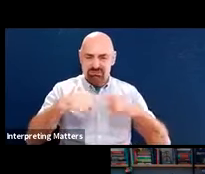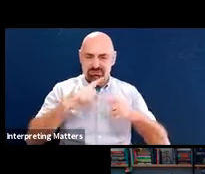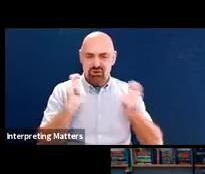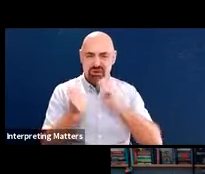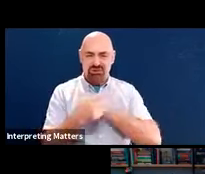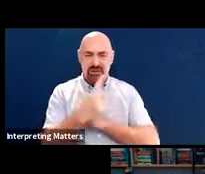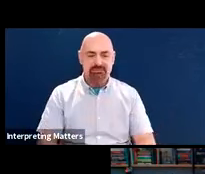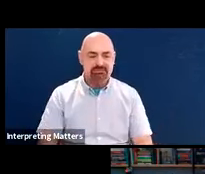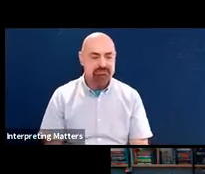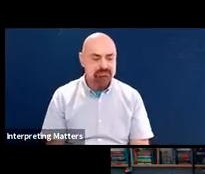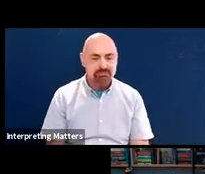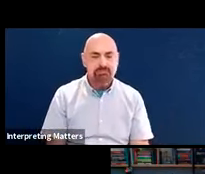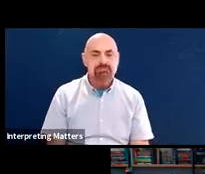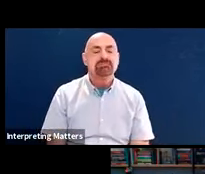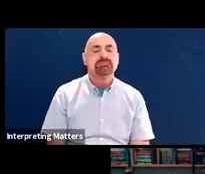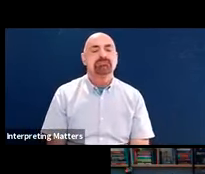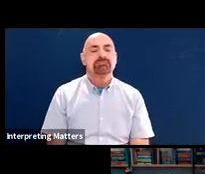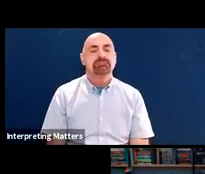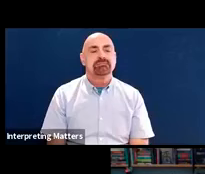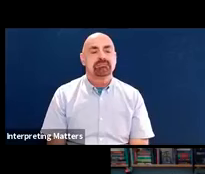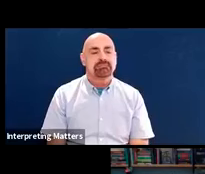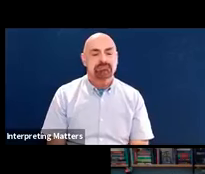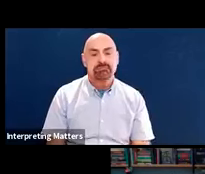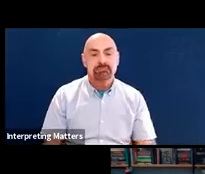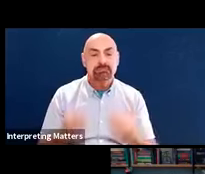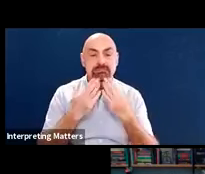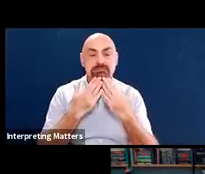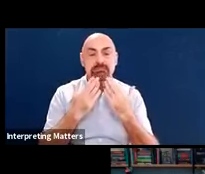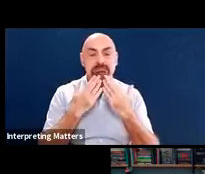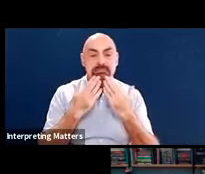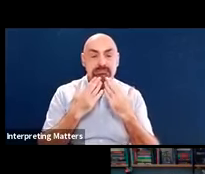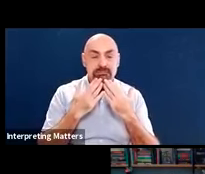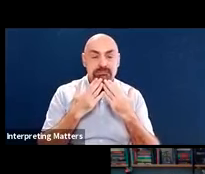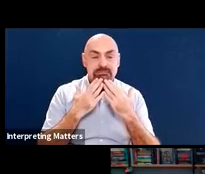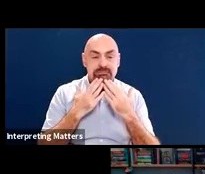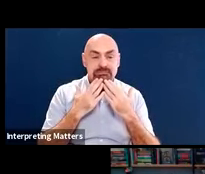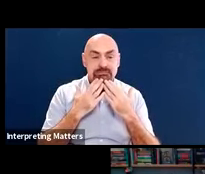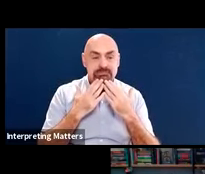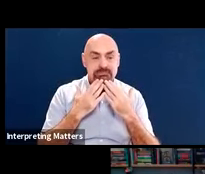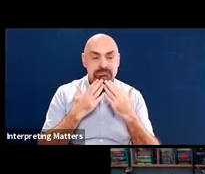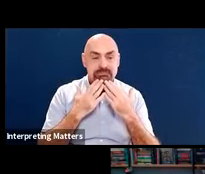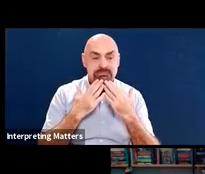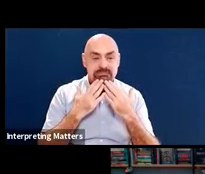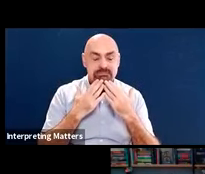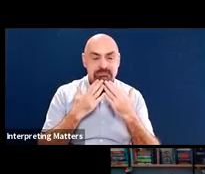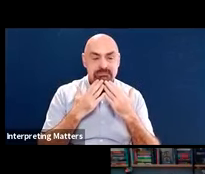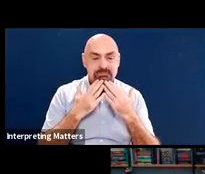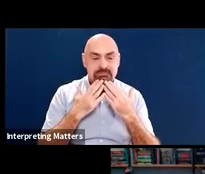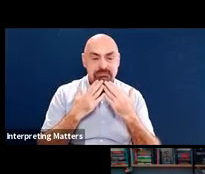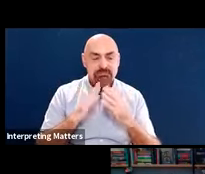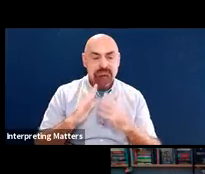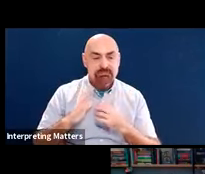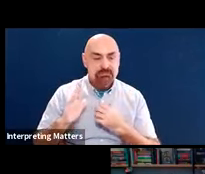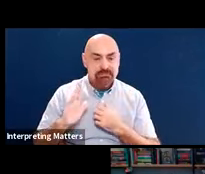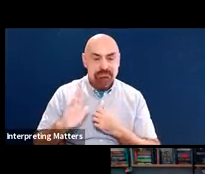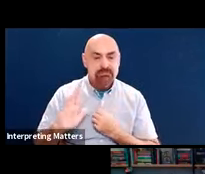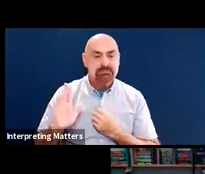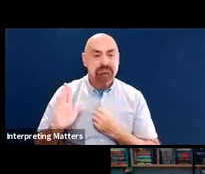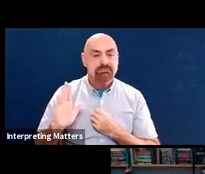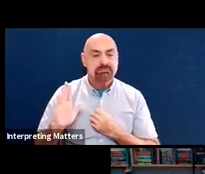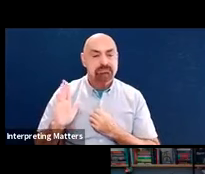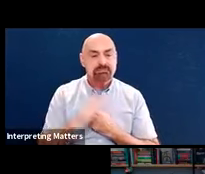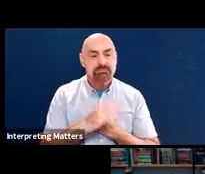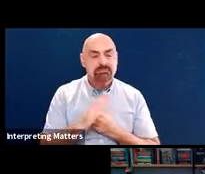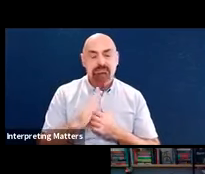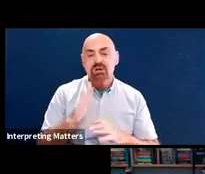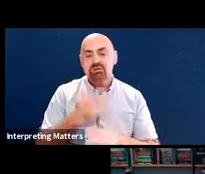That's what I would say. Okay, thank you so much. We're running out of time, so I'm going to apologize to anyone who may have